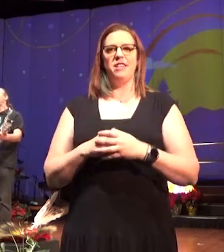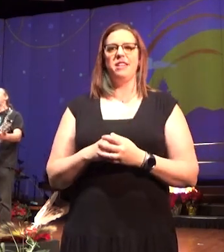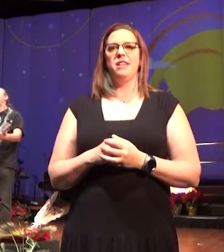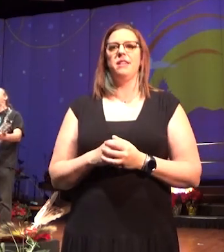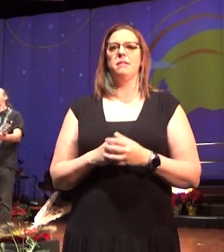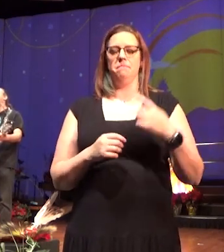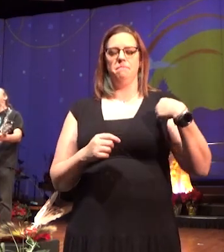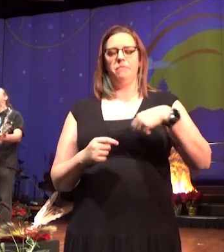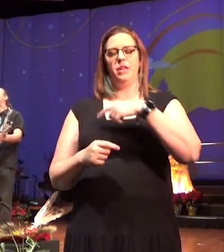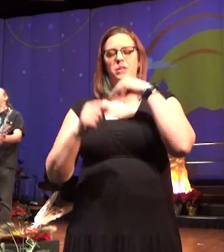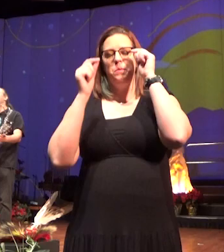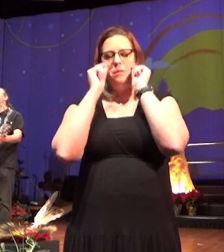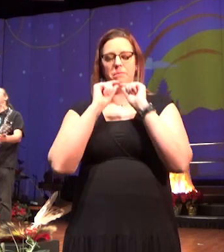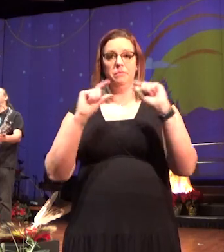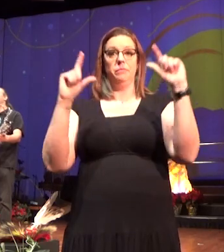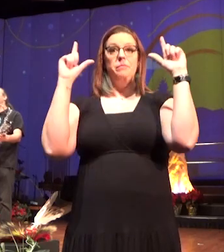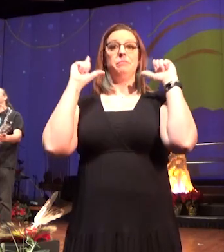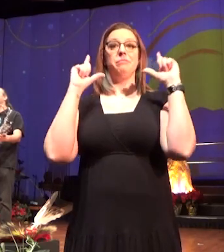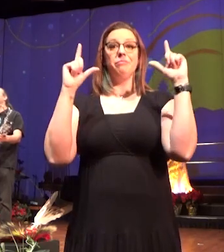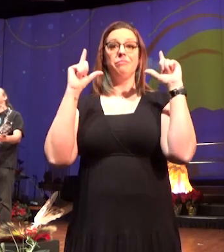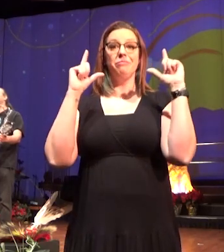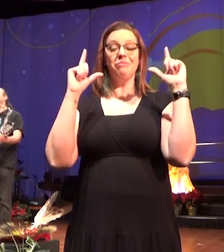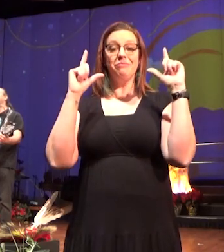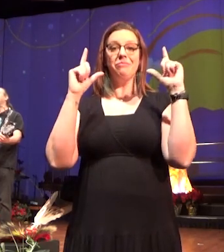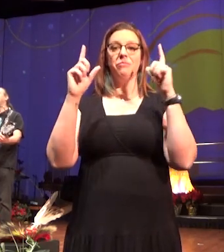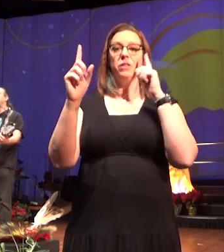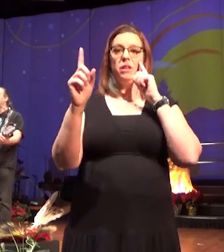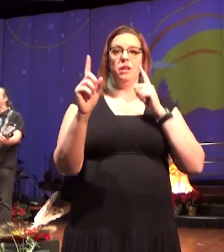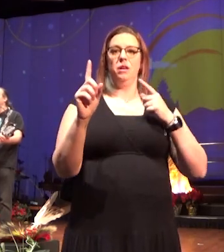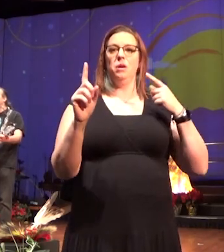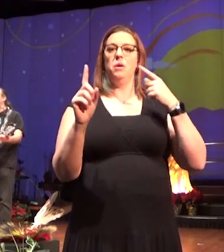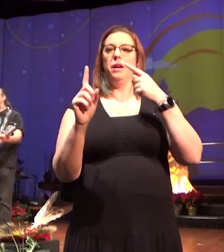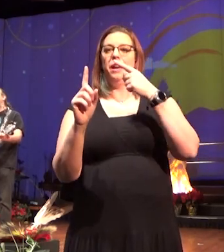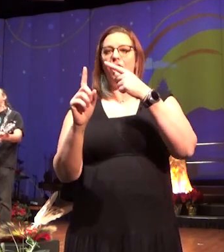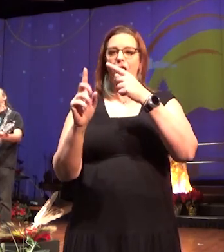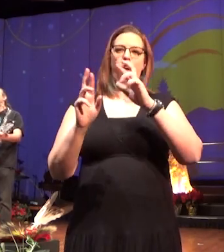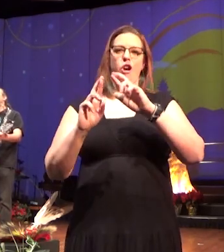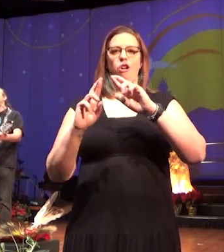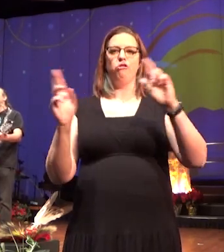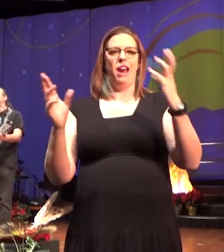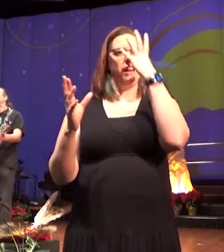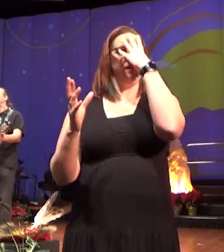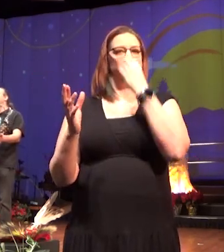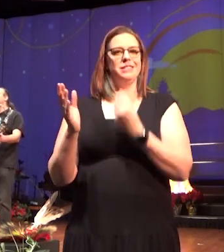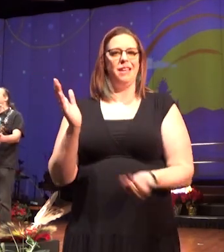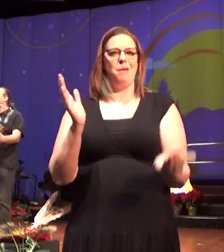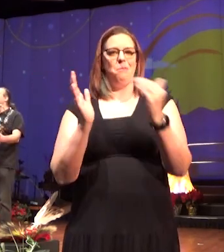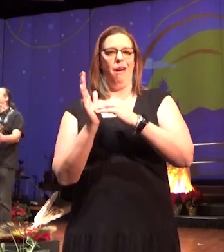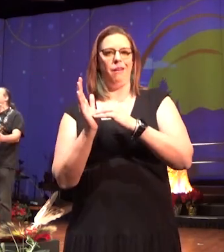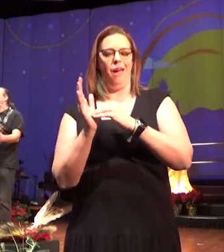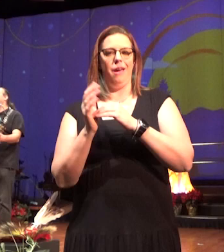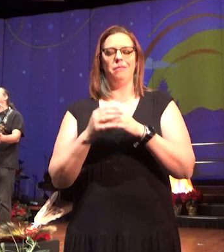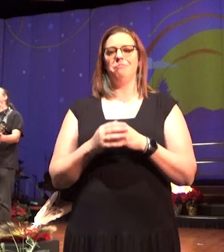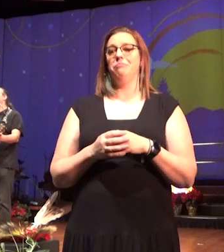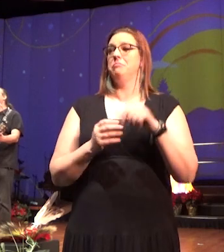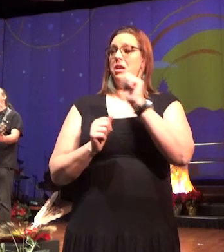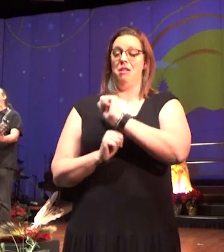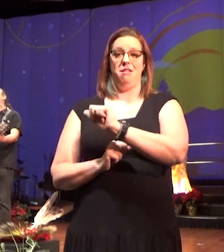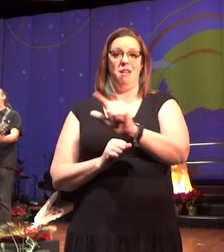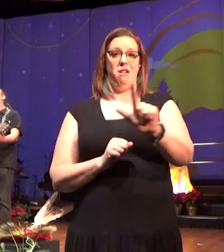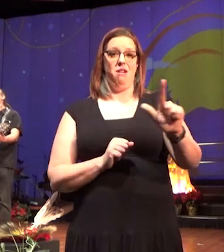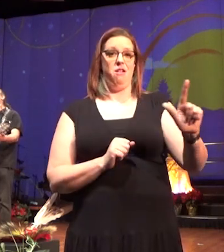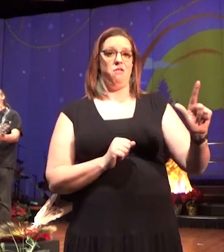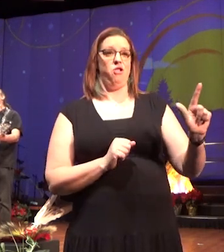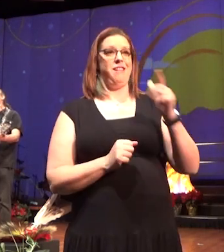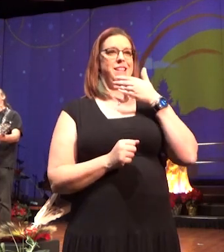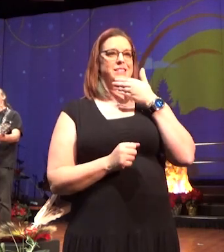we awake, we're headed for sleep. And everyone gets the best